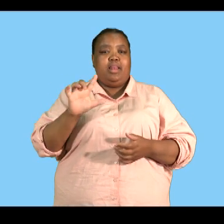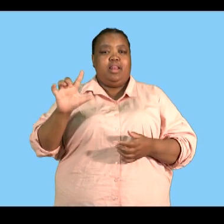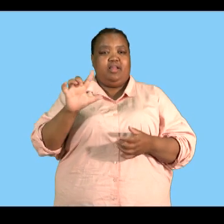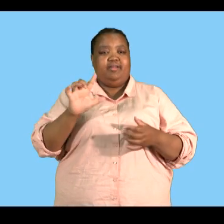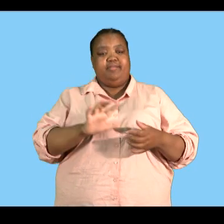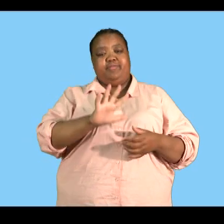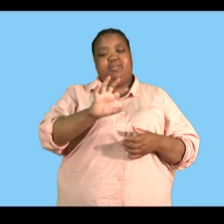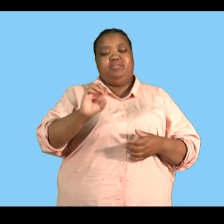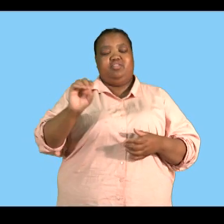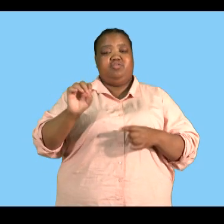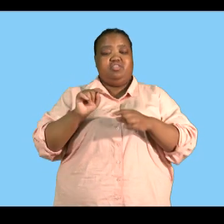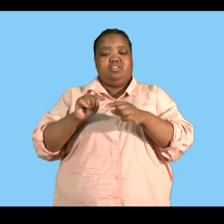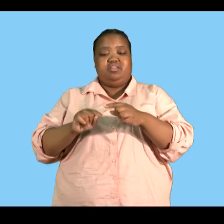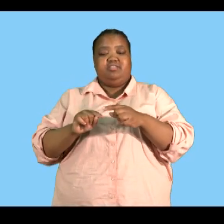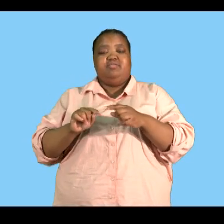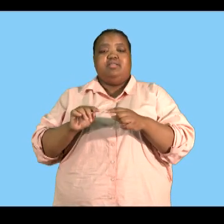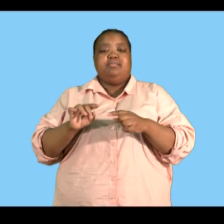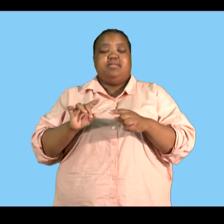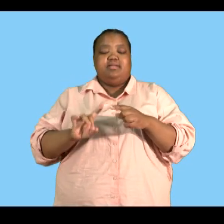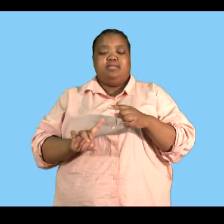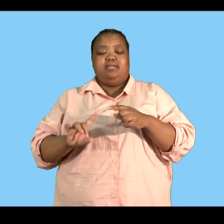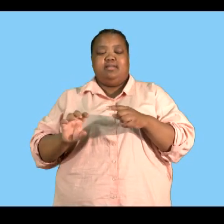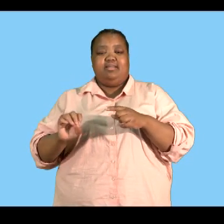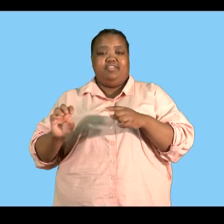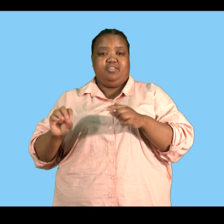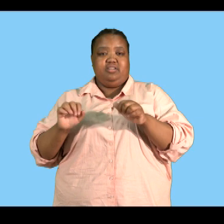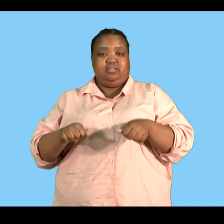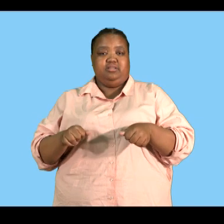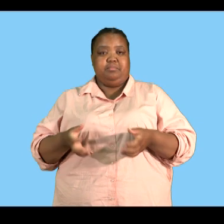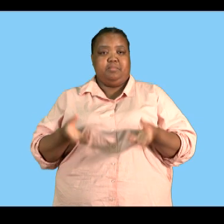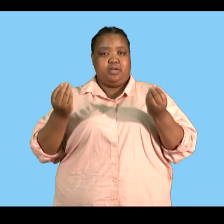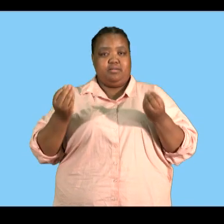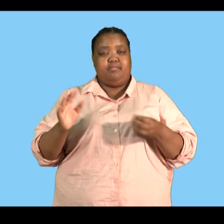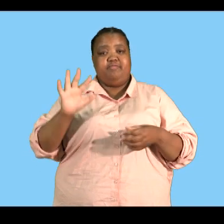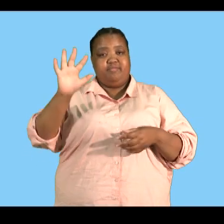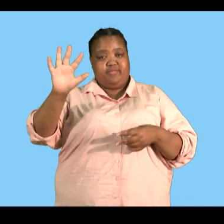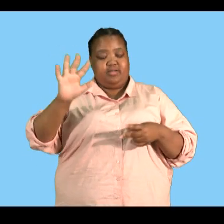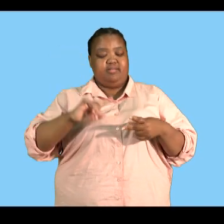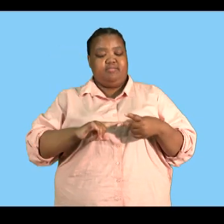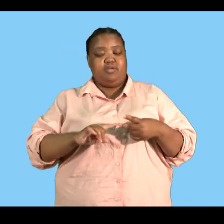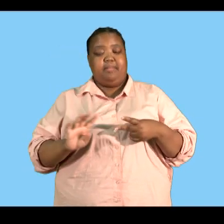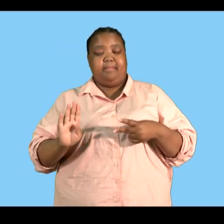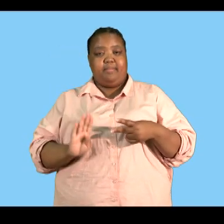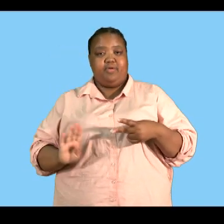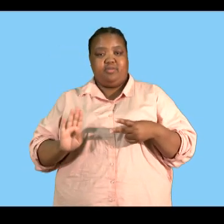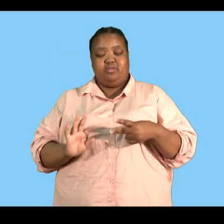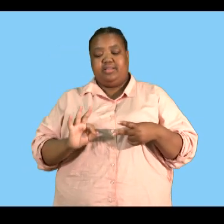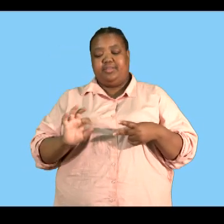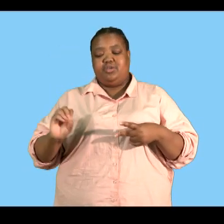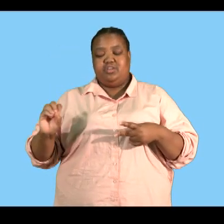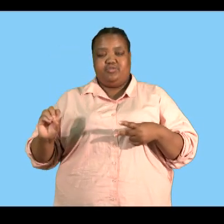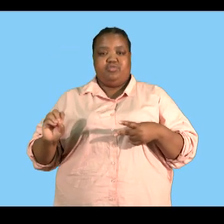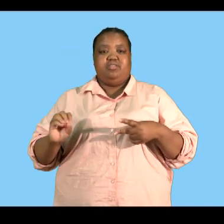lengthwise, 500 divided by 100, it will give us 5. Then breadth-wise, we